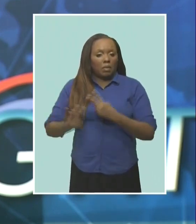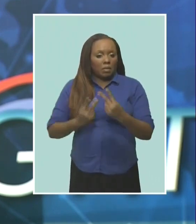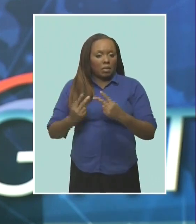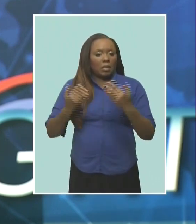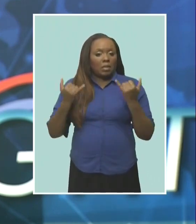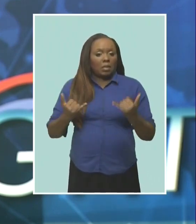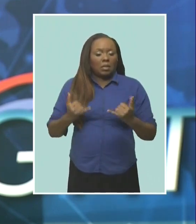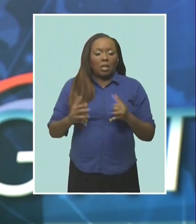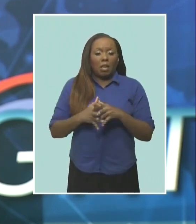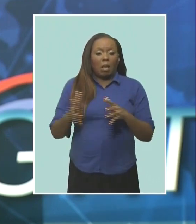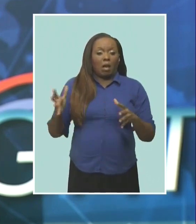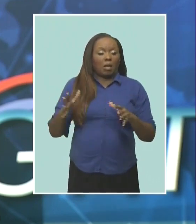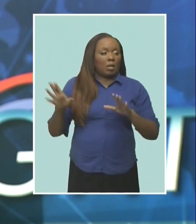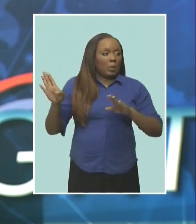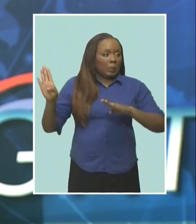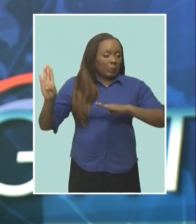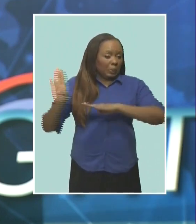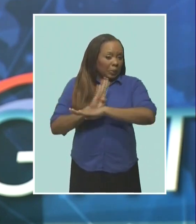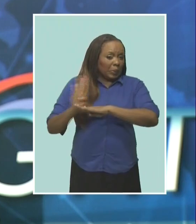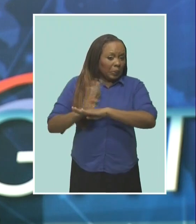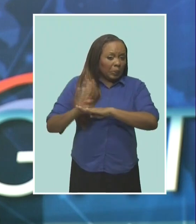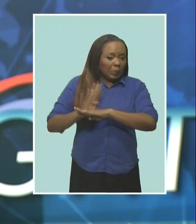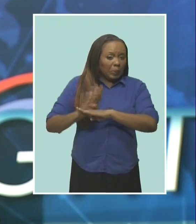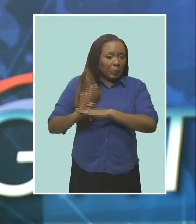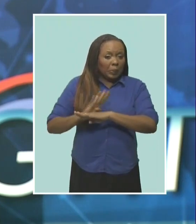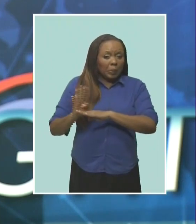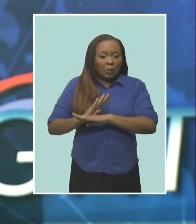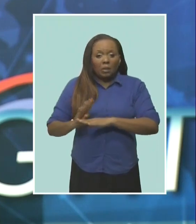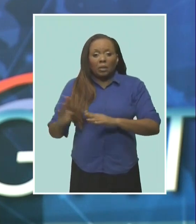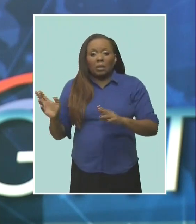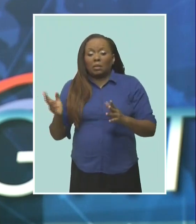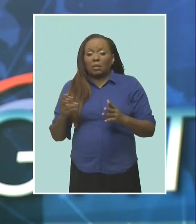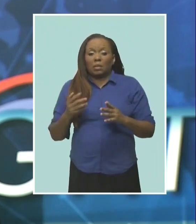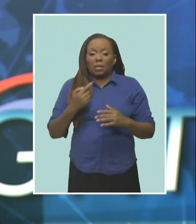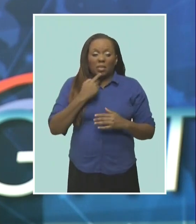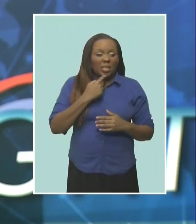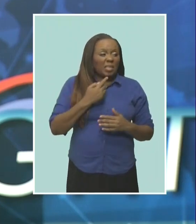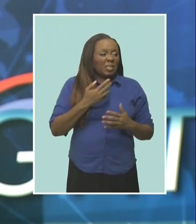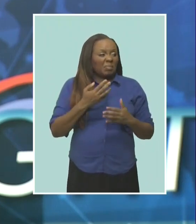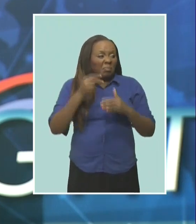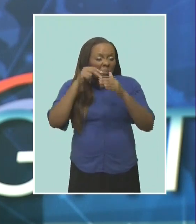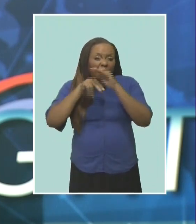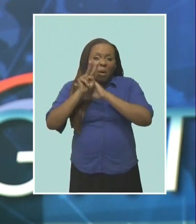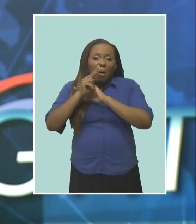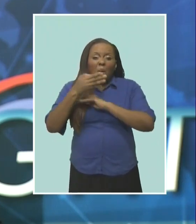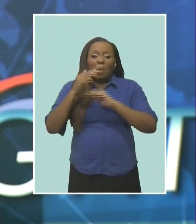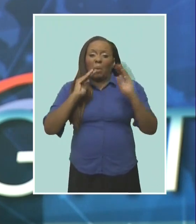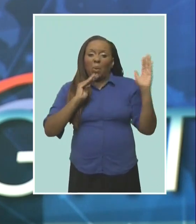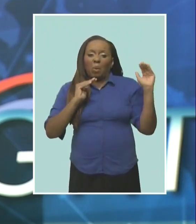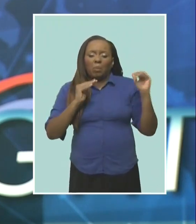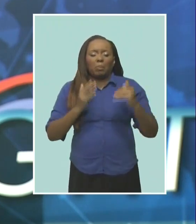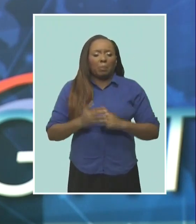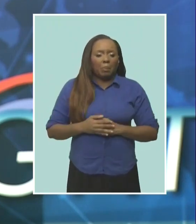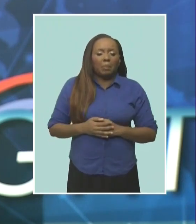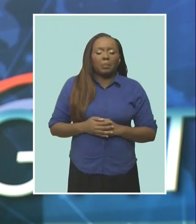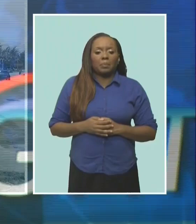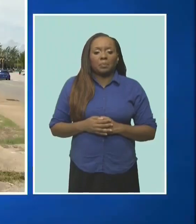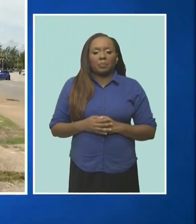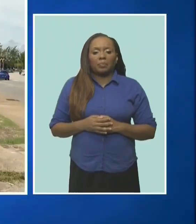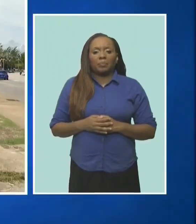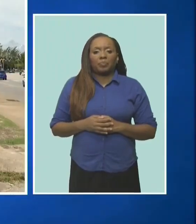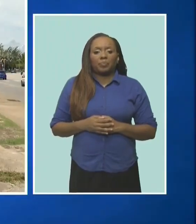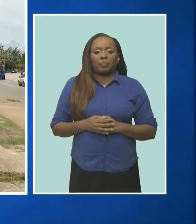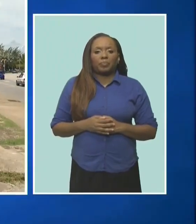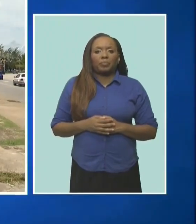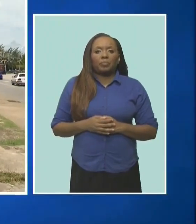Highway today, it was a hive of activity, with fisherfolk saying there is a glimmer of hope. Trevor Thorpe reports.